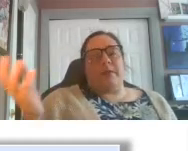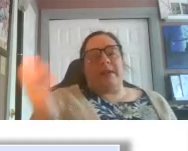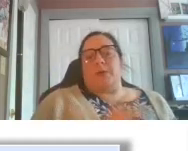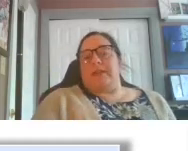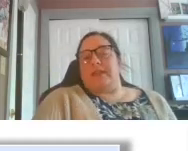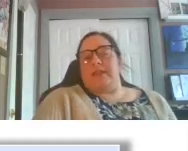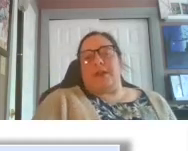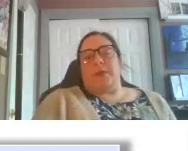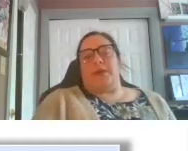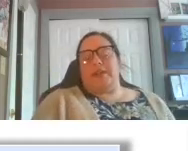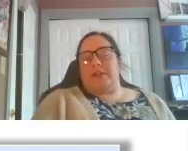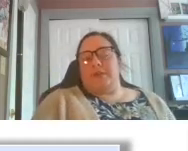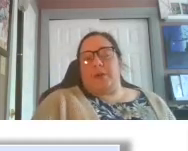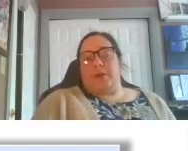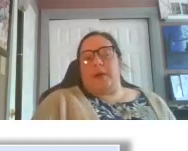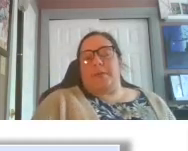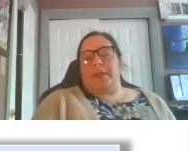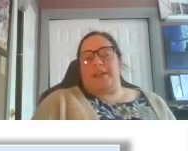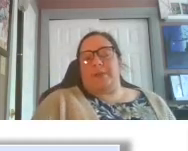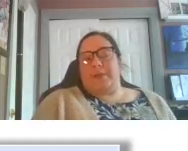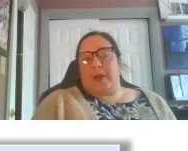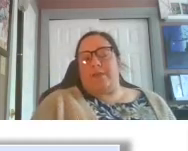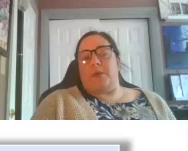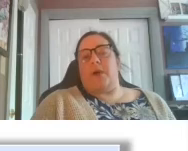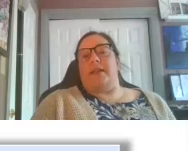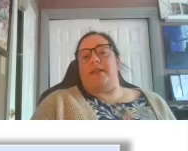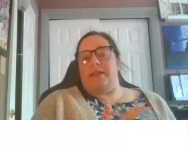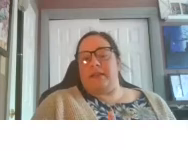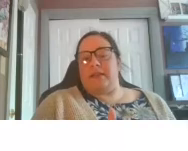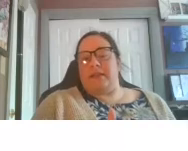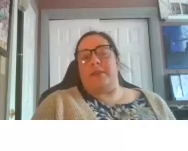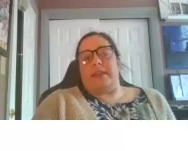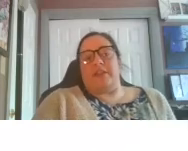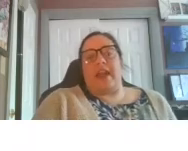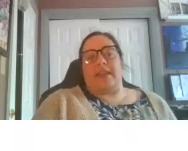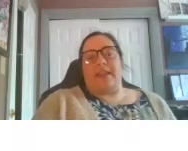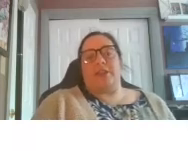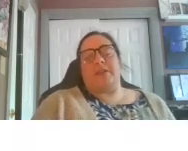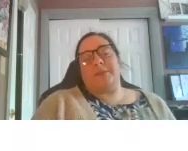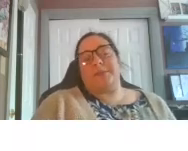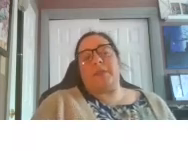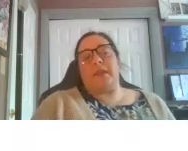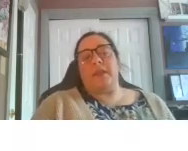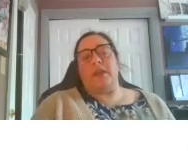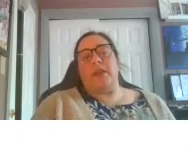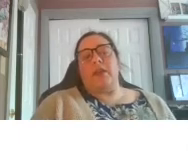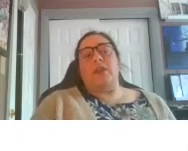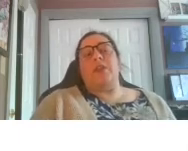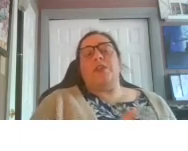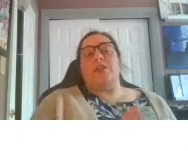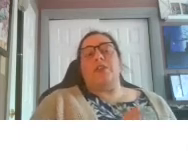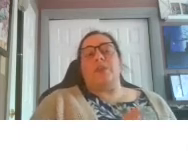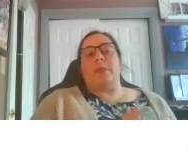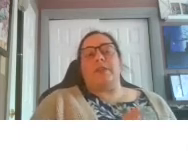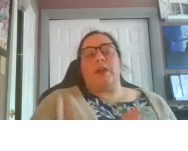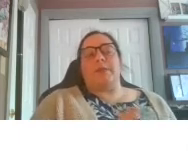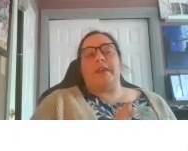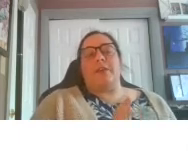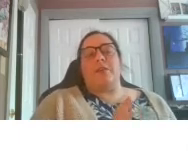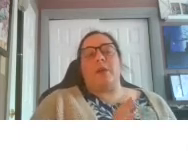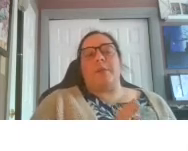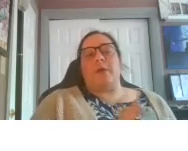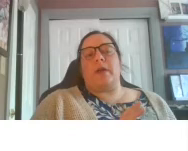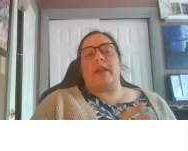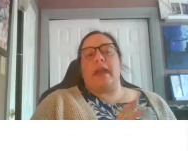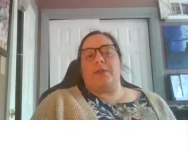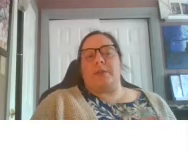And resources in general, not just for the older population, but for everyone, can be a challenge. So we talked about,